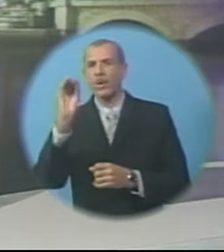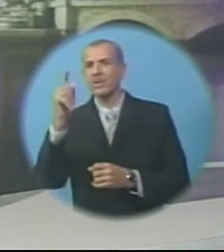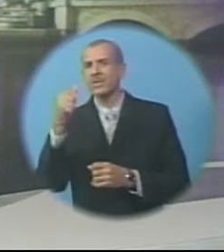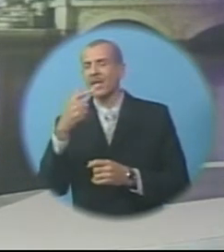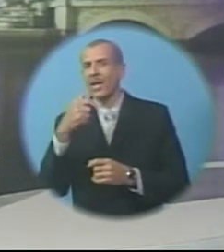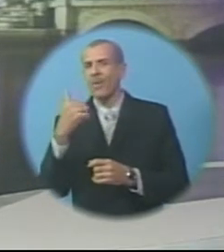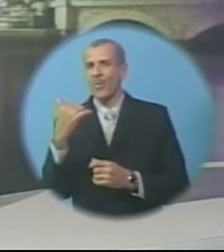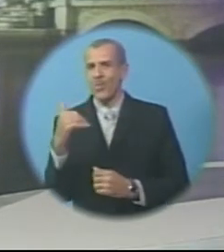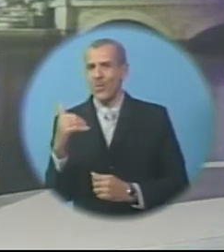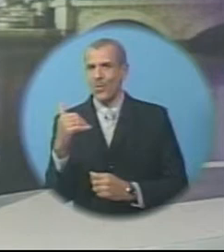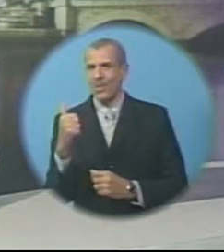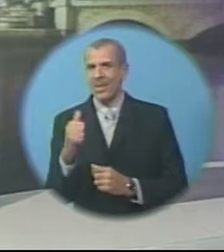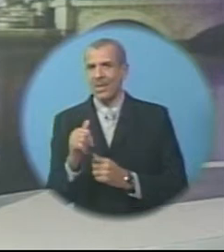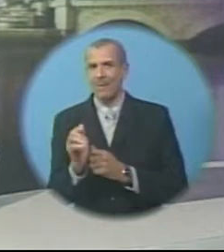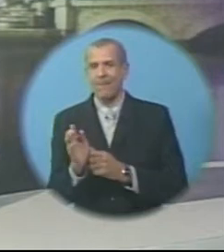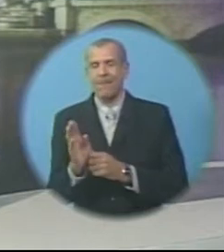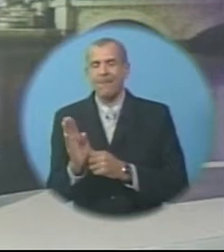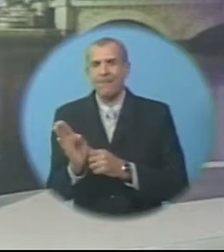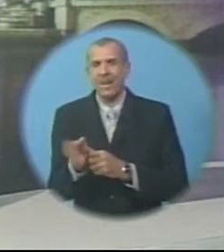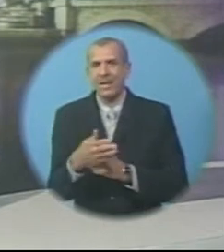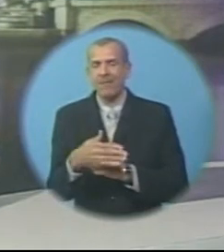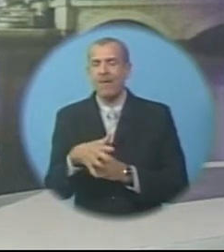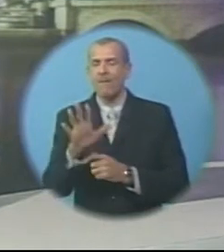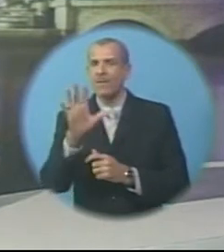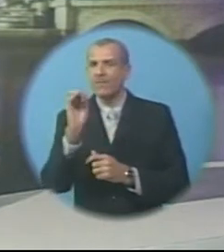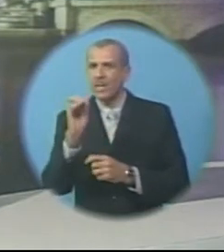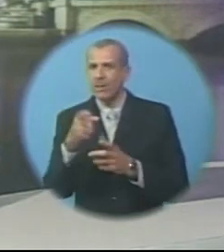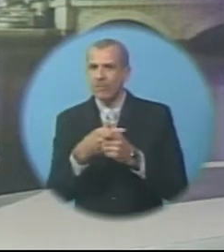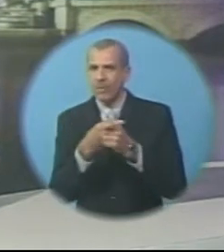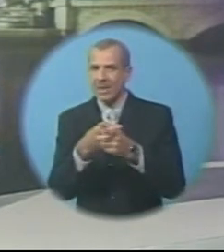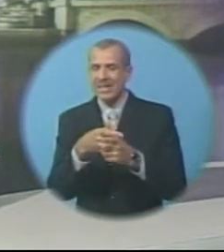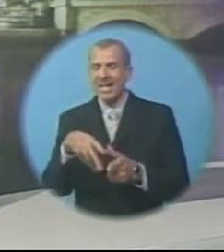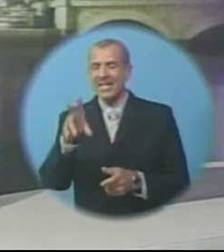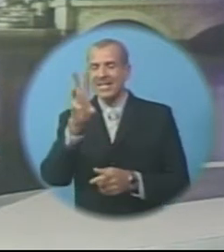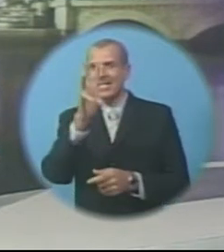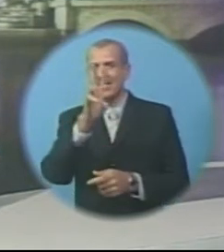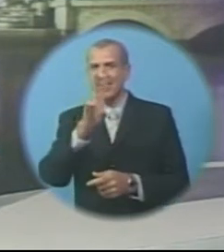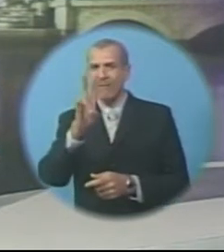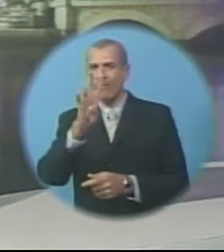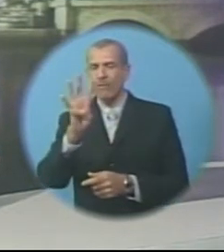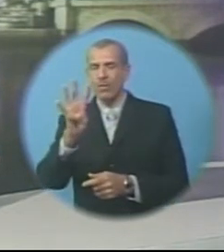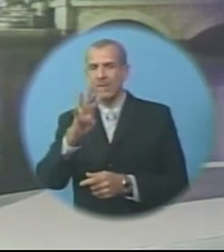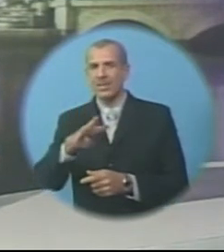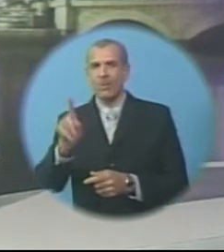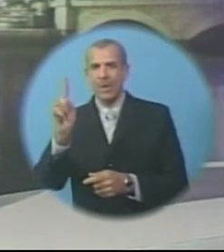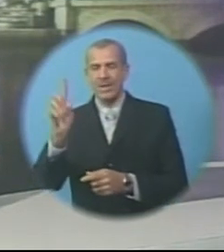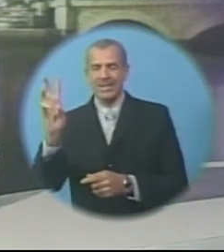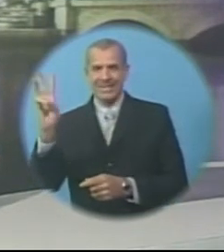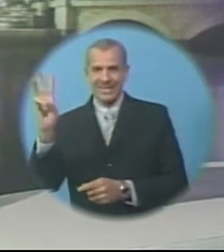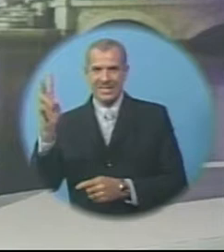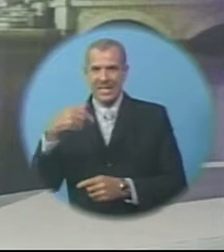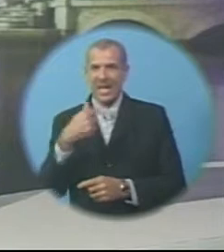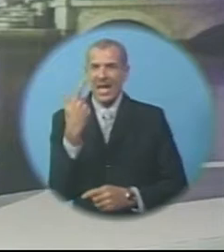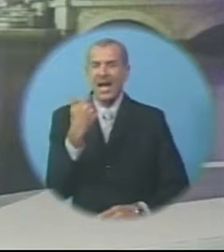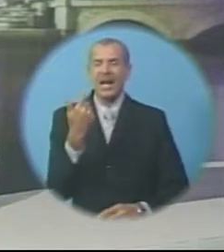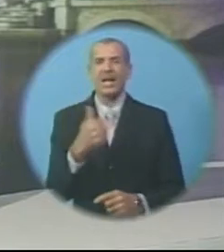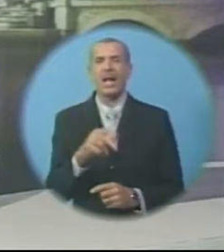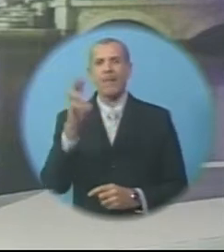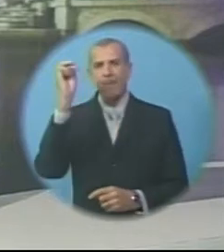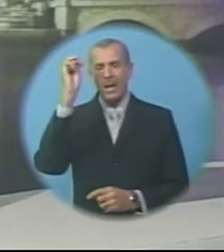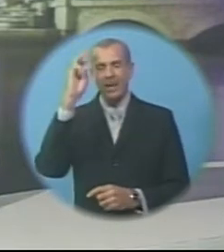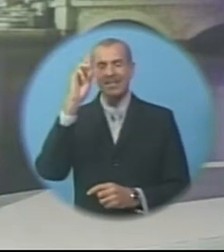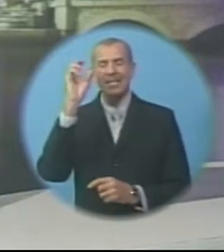impressed with the bat, scoring 50, which included 7 fours and a 6. We have a report on the pre-lunch session. Mark